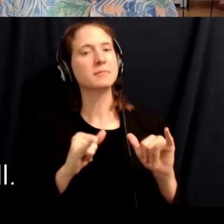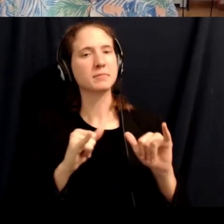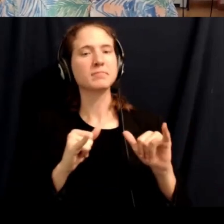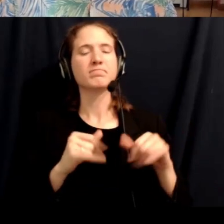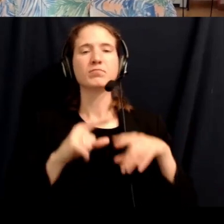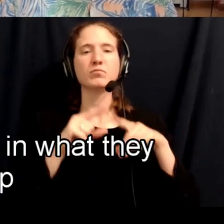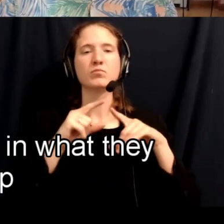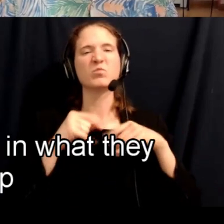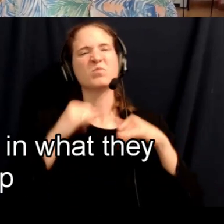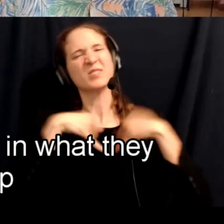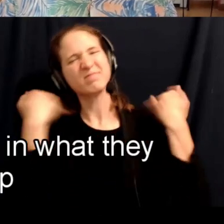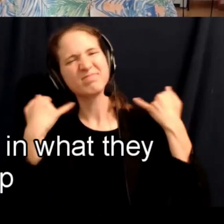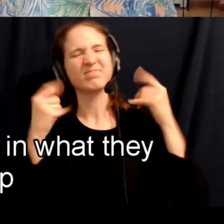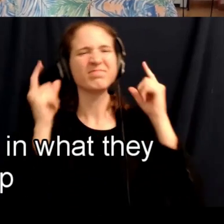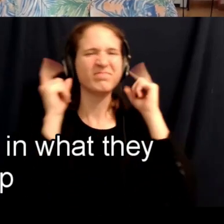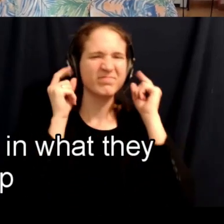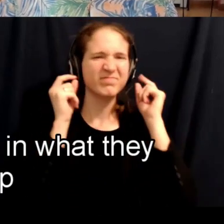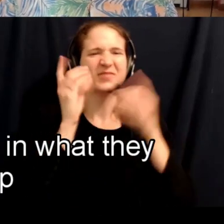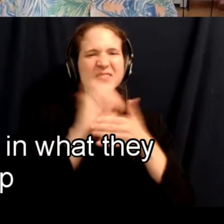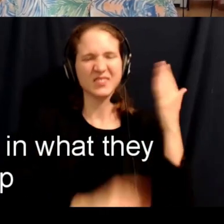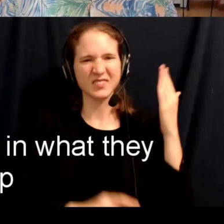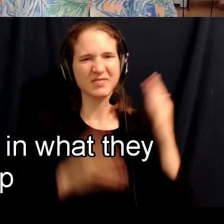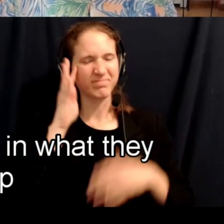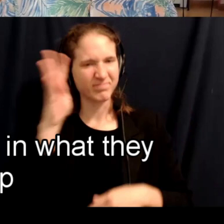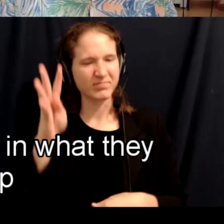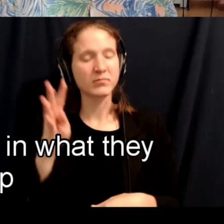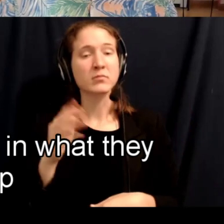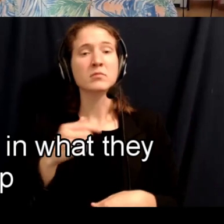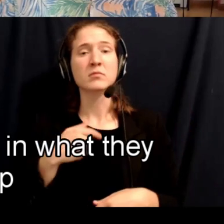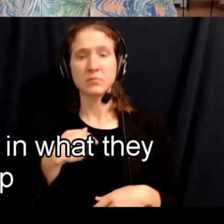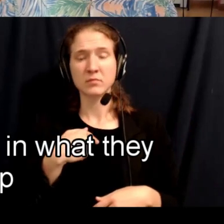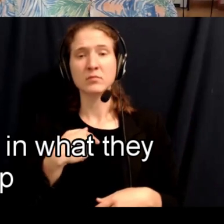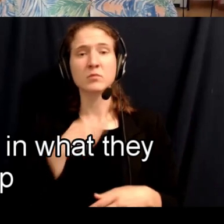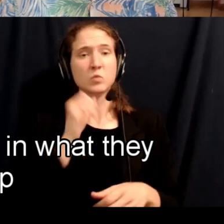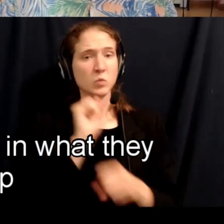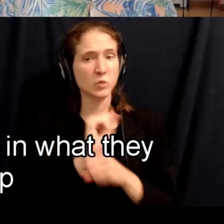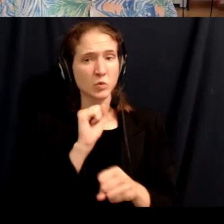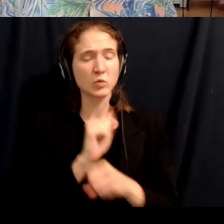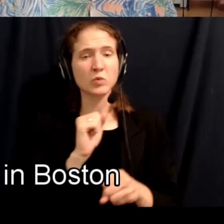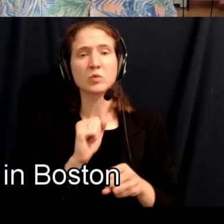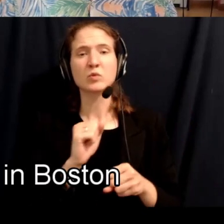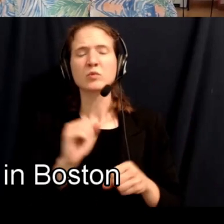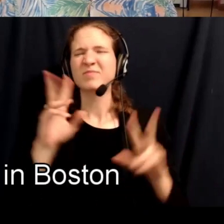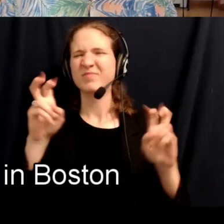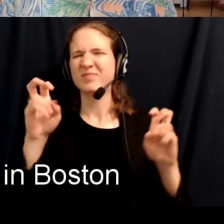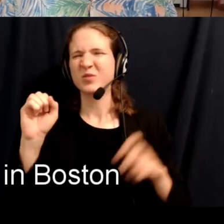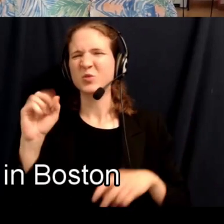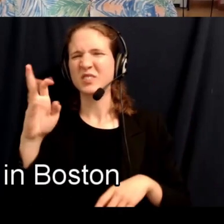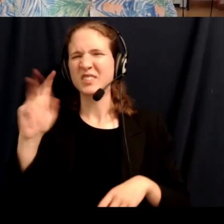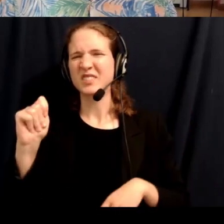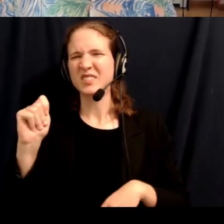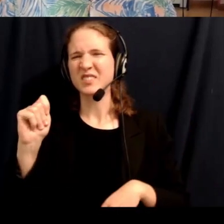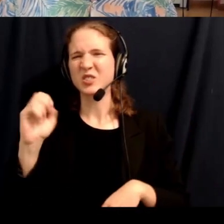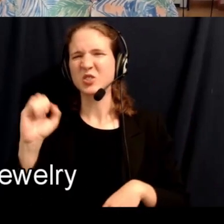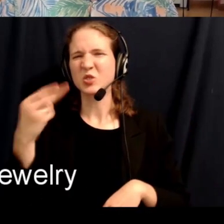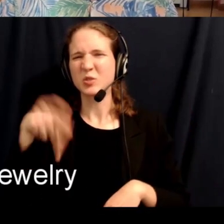as well, and so I ended up working at a in a what they call a sweatshop in the jewelers building in